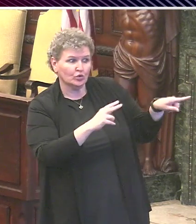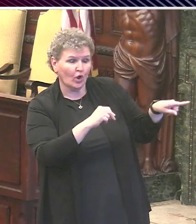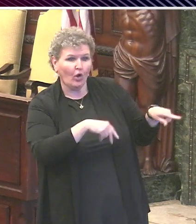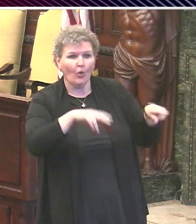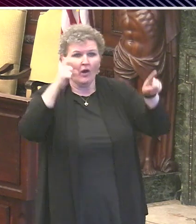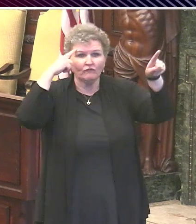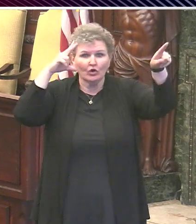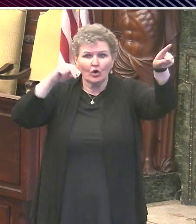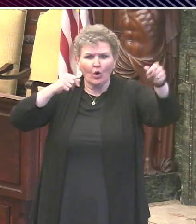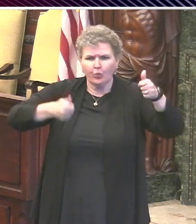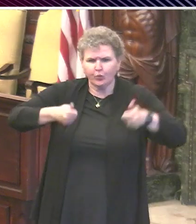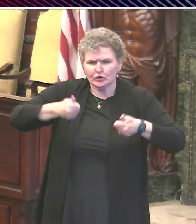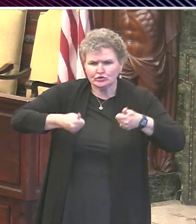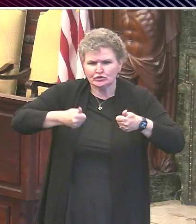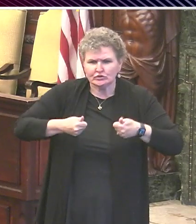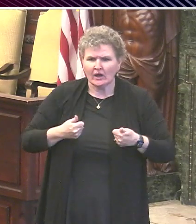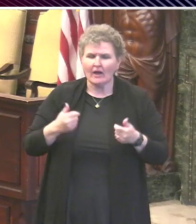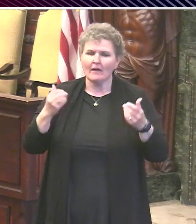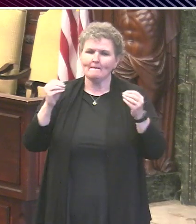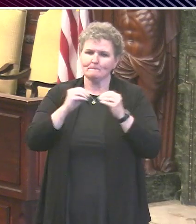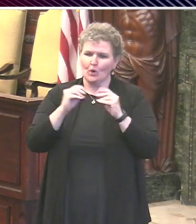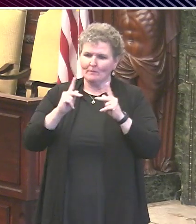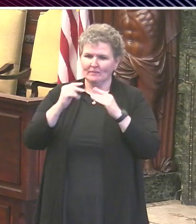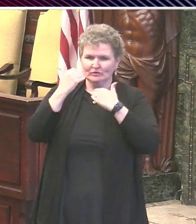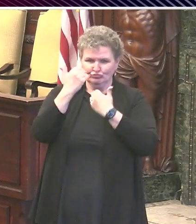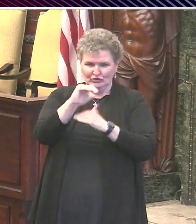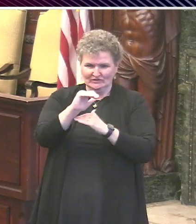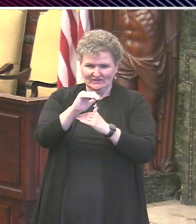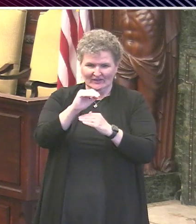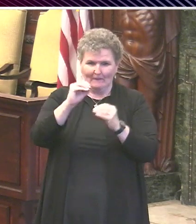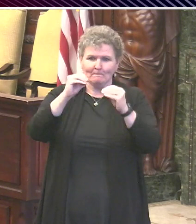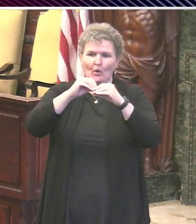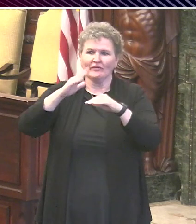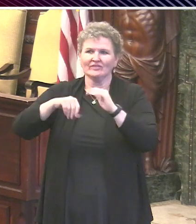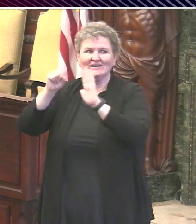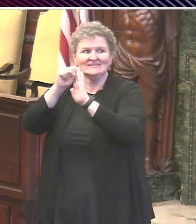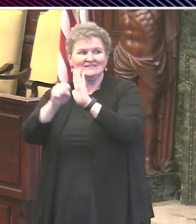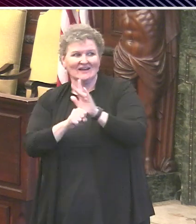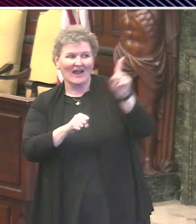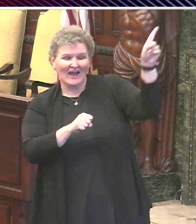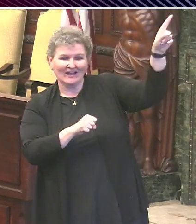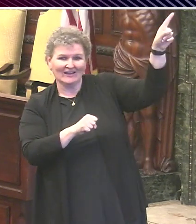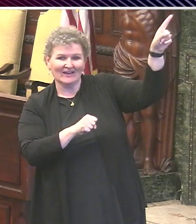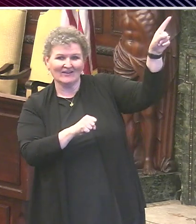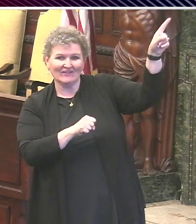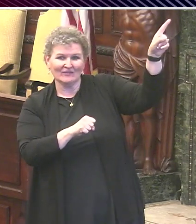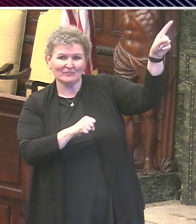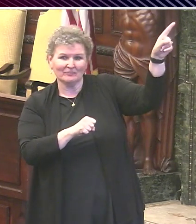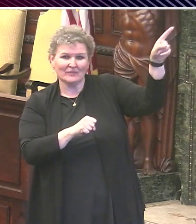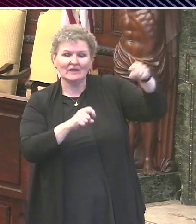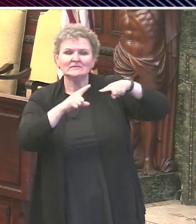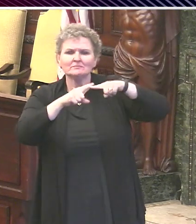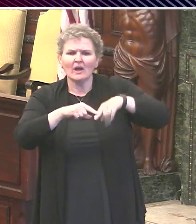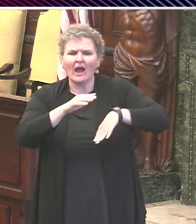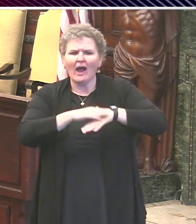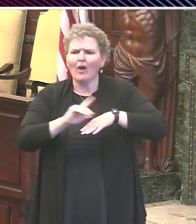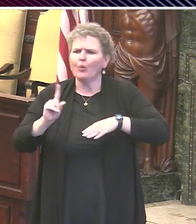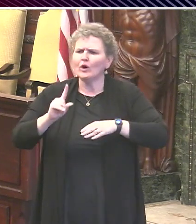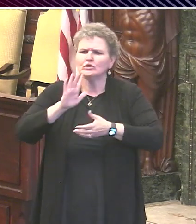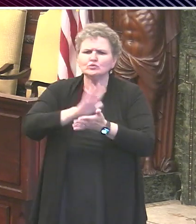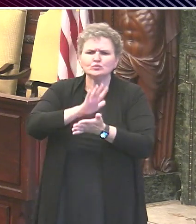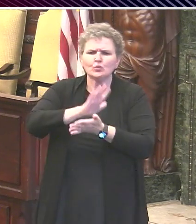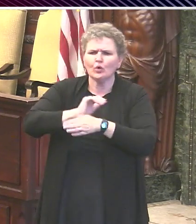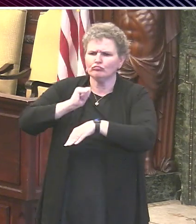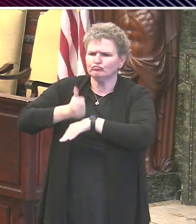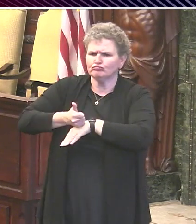can be more restrictive than the state as a whole. And so they have to follow the order in the city of Philadelphia. for, if